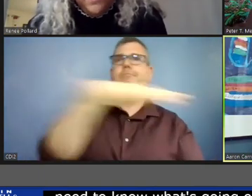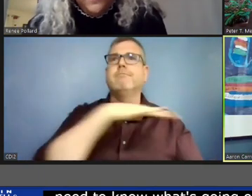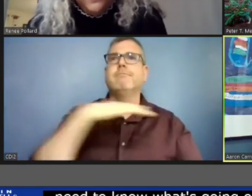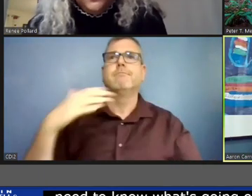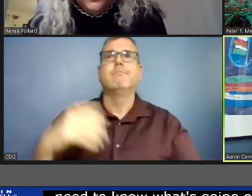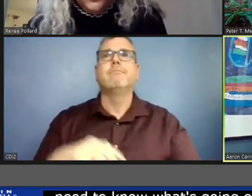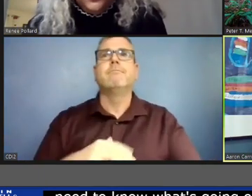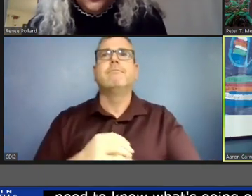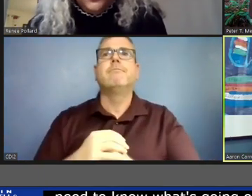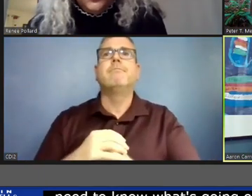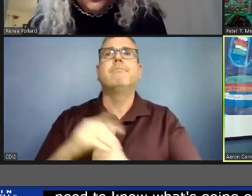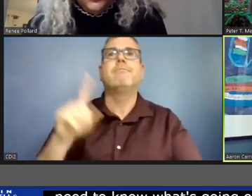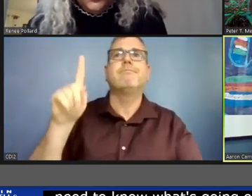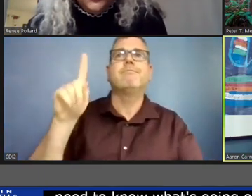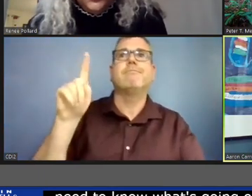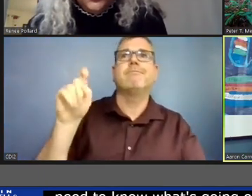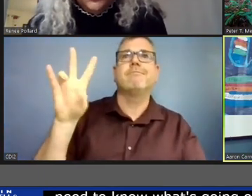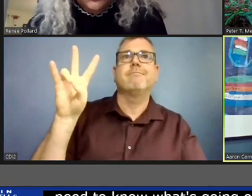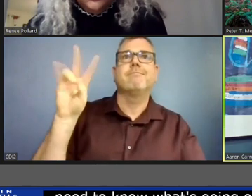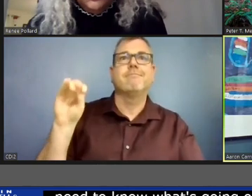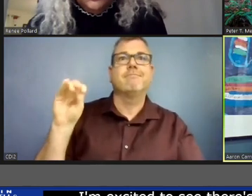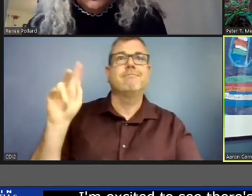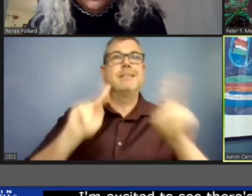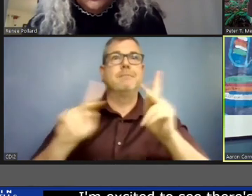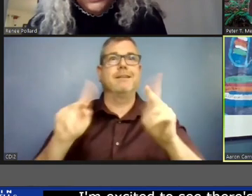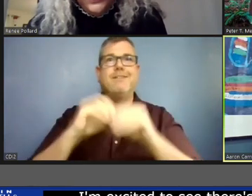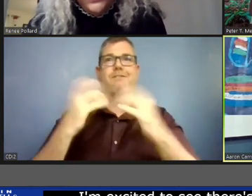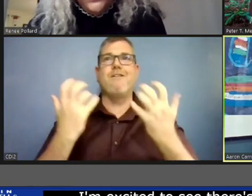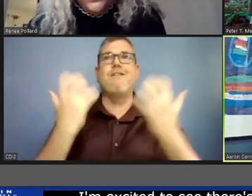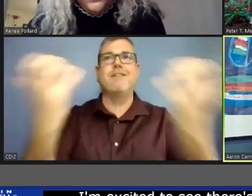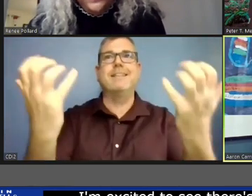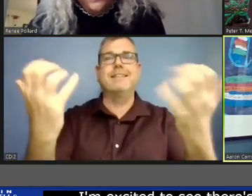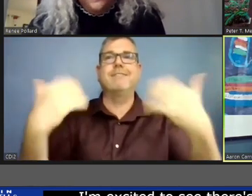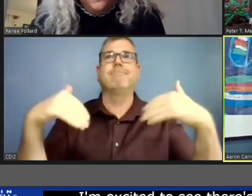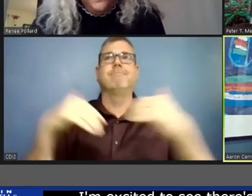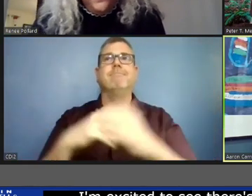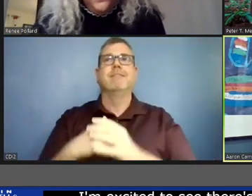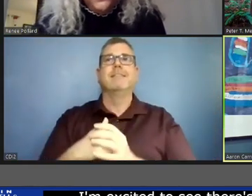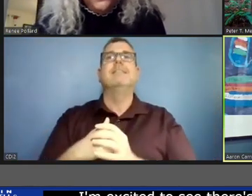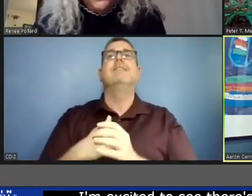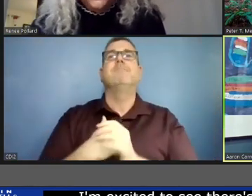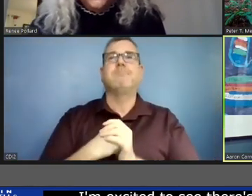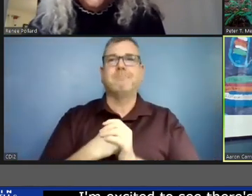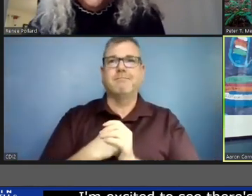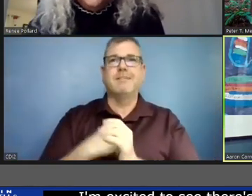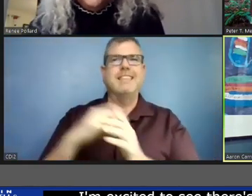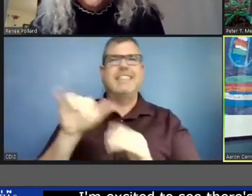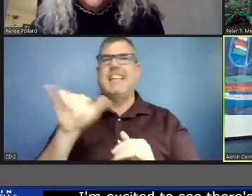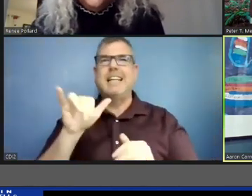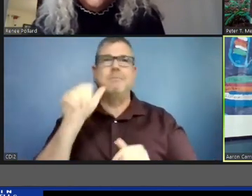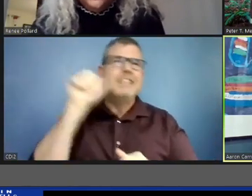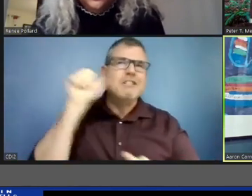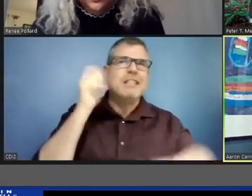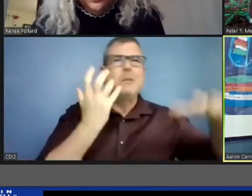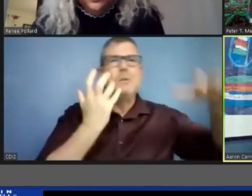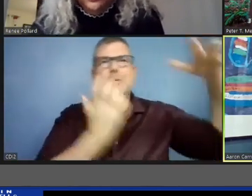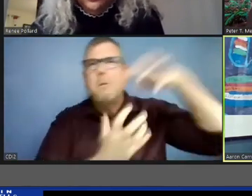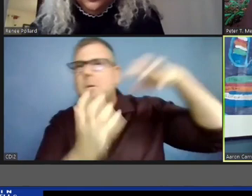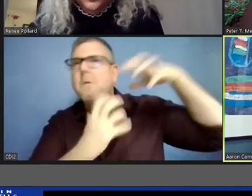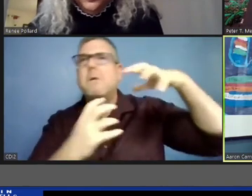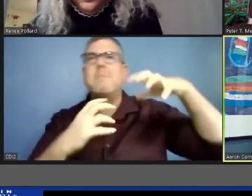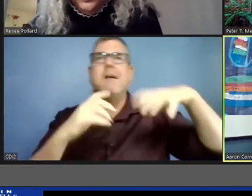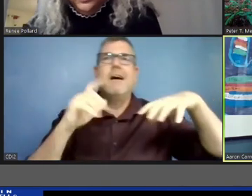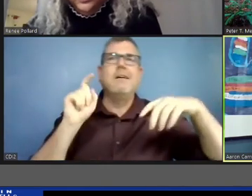lot of you were like me doing some storm cleanup this morning just to move about. there was a whole lot of trees